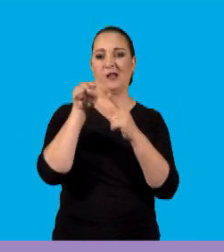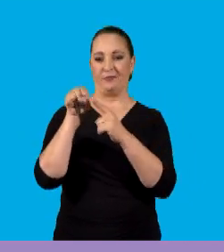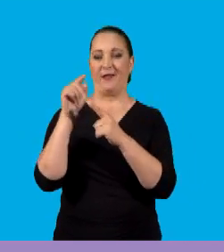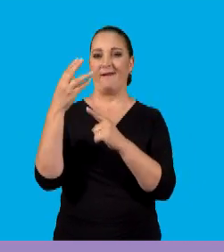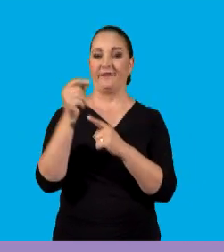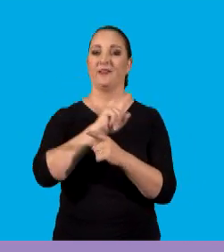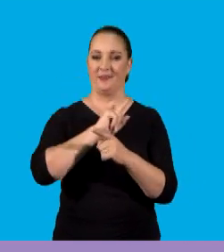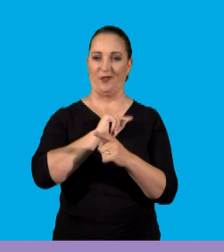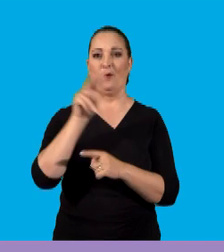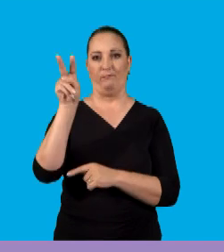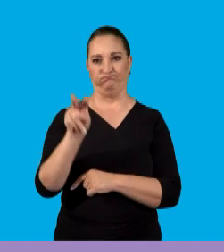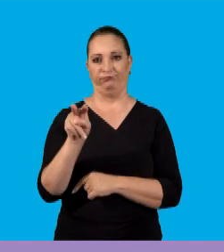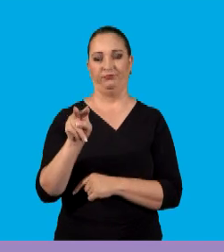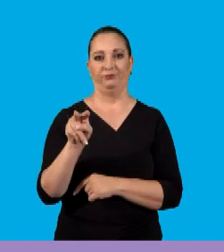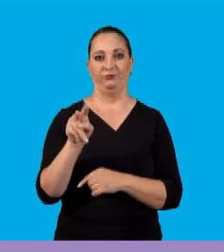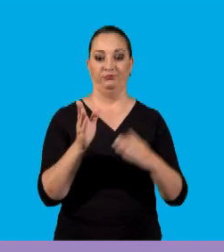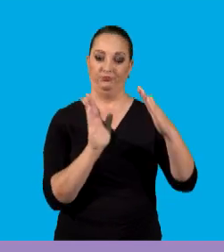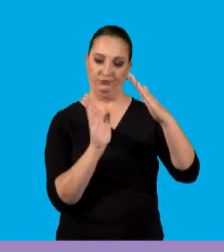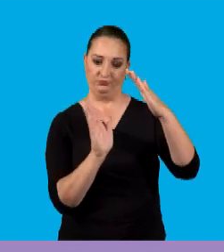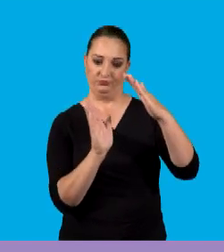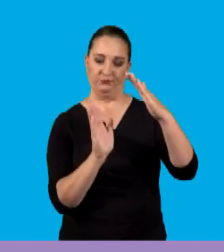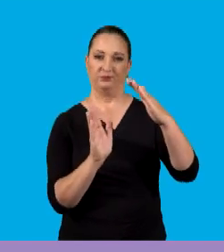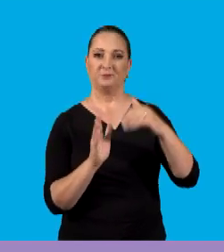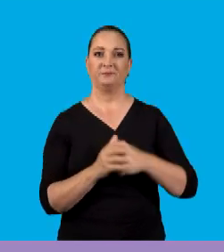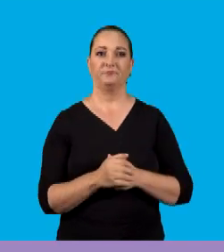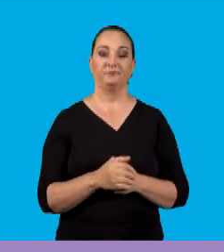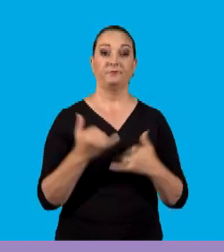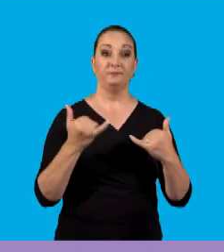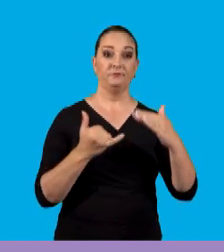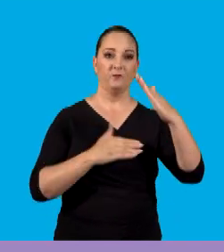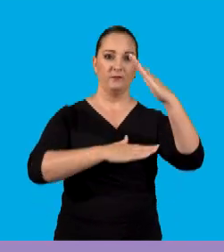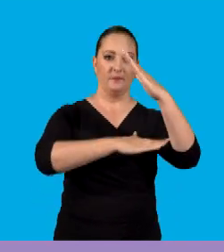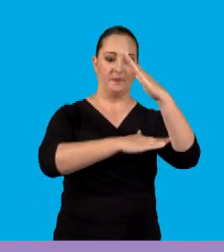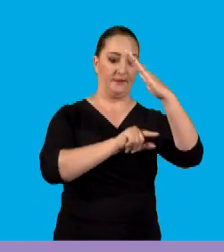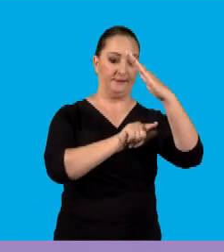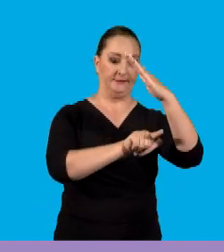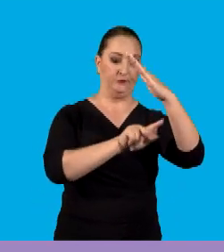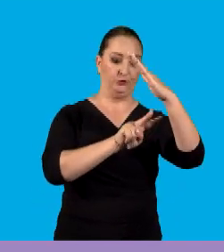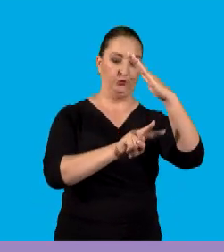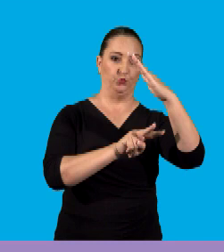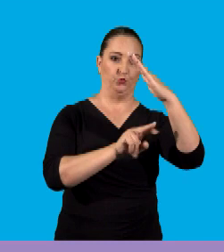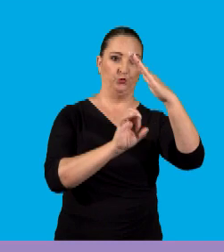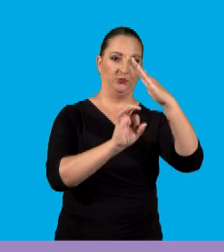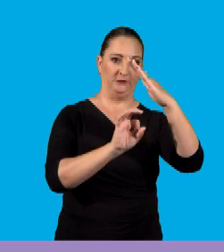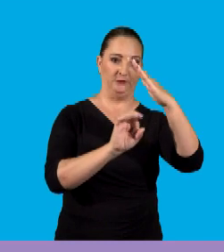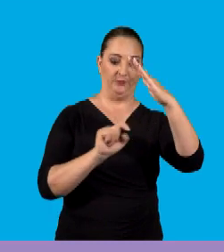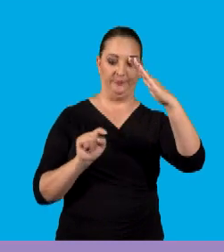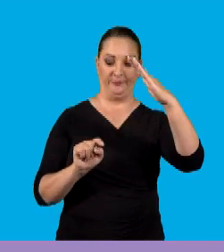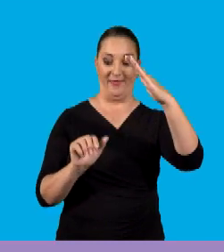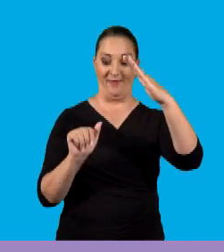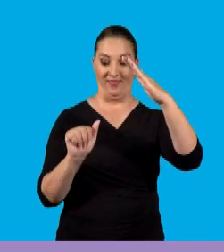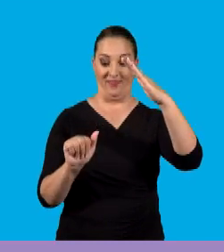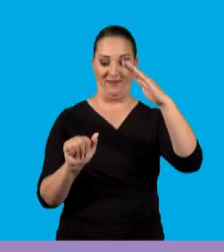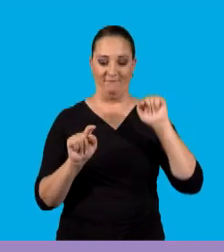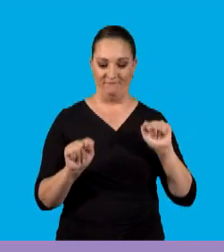you then realize that the two lines are parallel. And because the lines are parallel, when you look at angle A and angle 72 degrees,